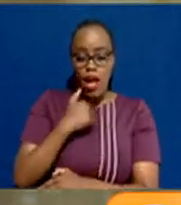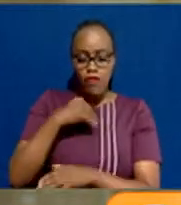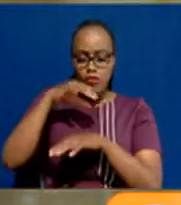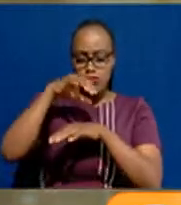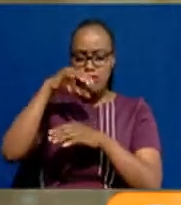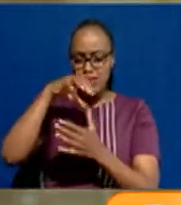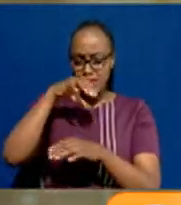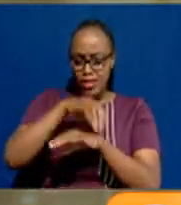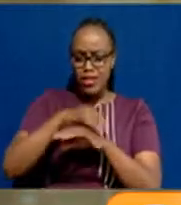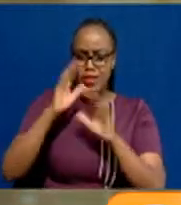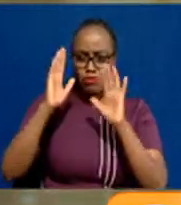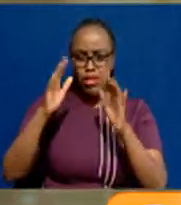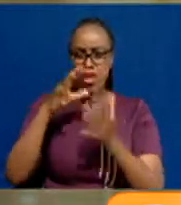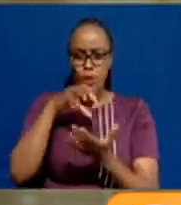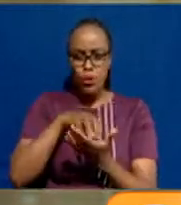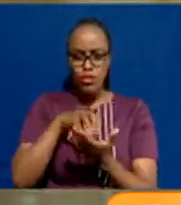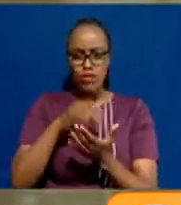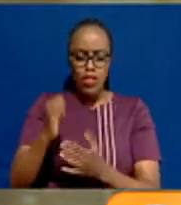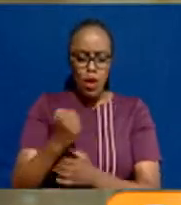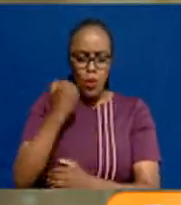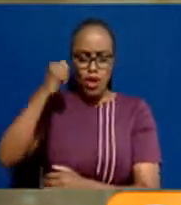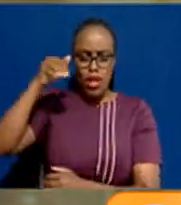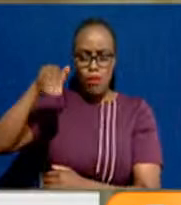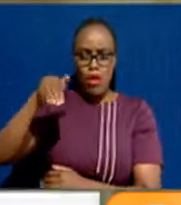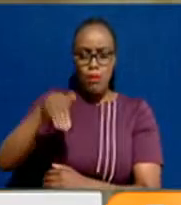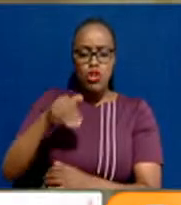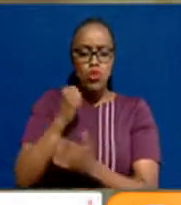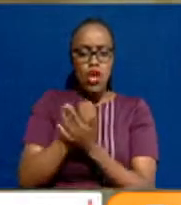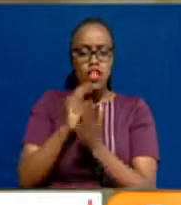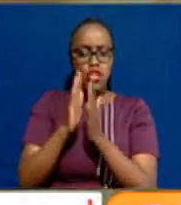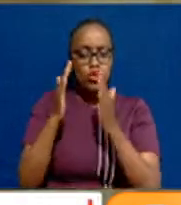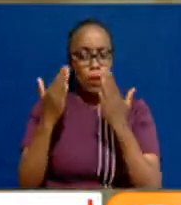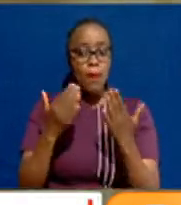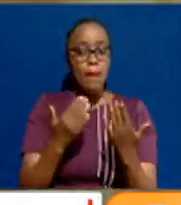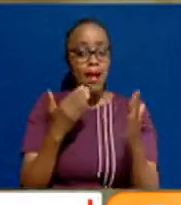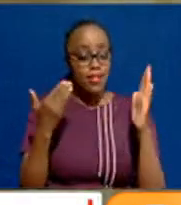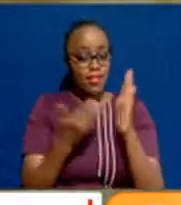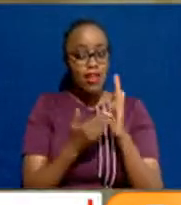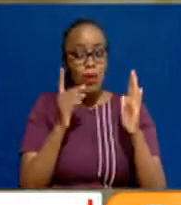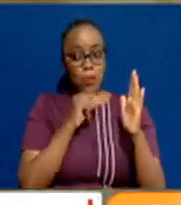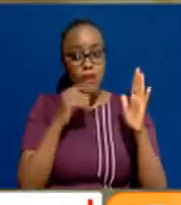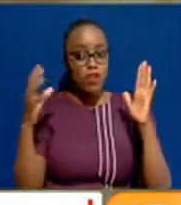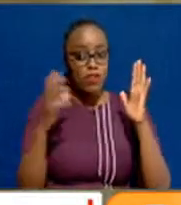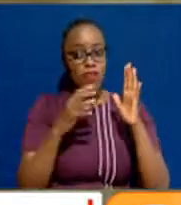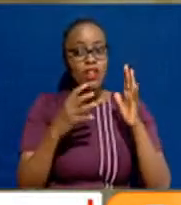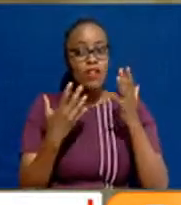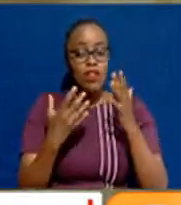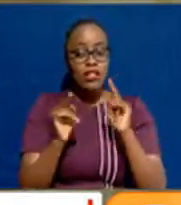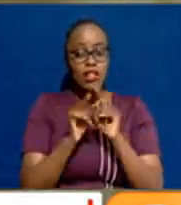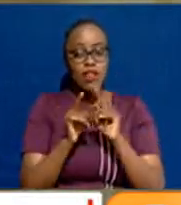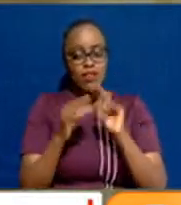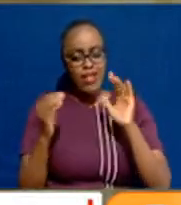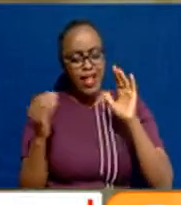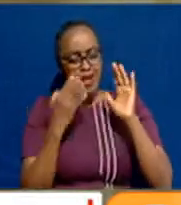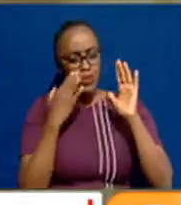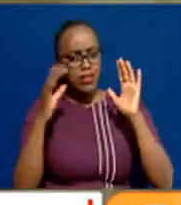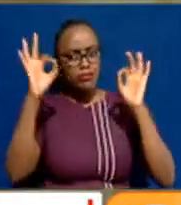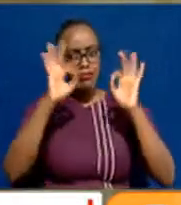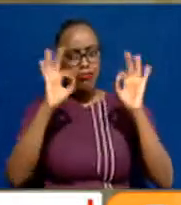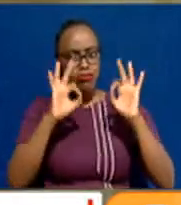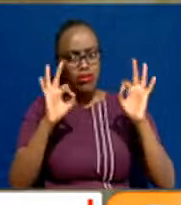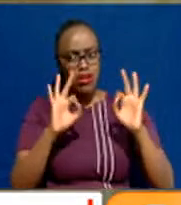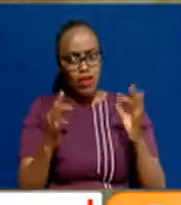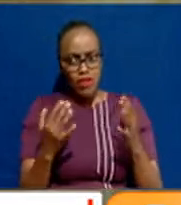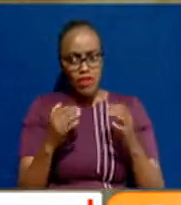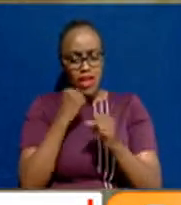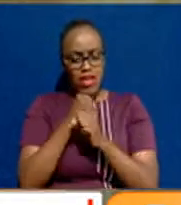positions. They wake up and in the morning you're on the newspaper and it's a whole bad headline and you say, wow, did I need that